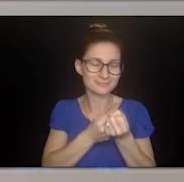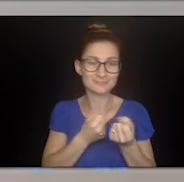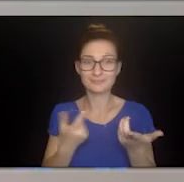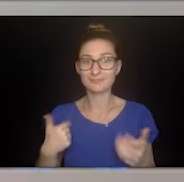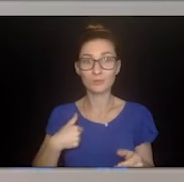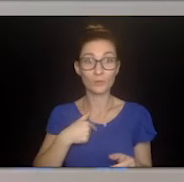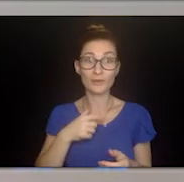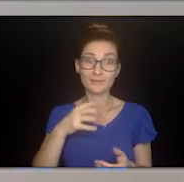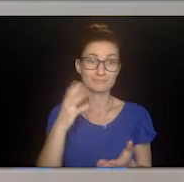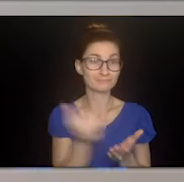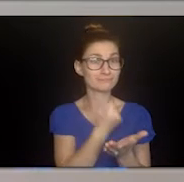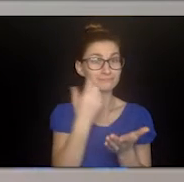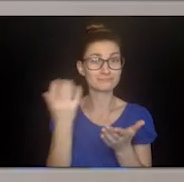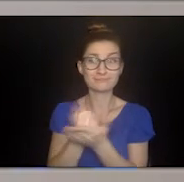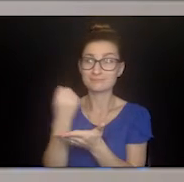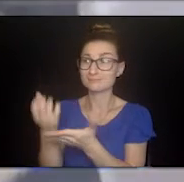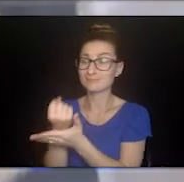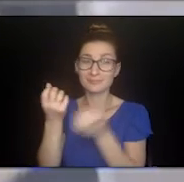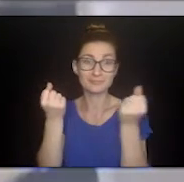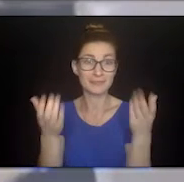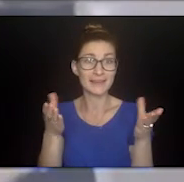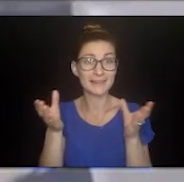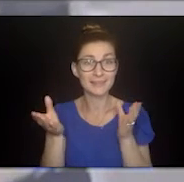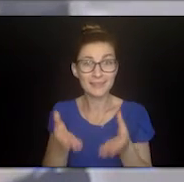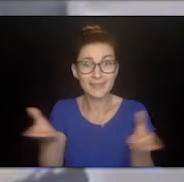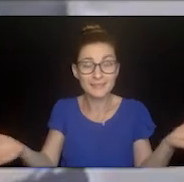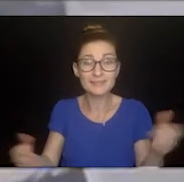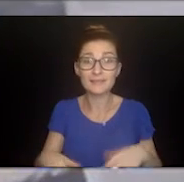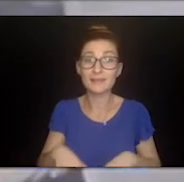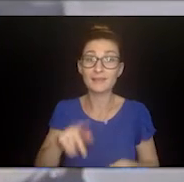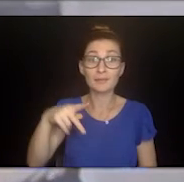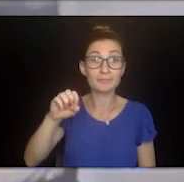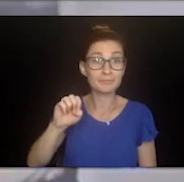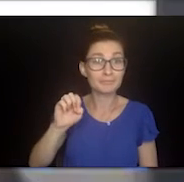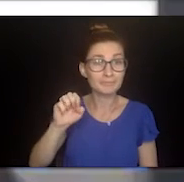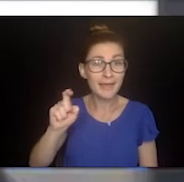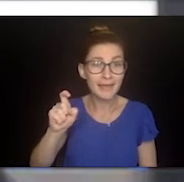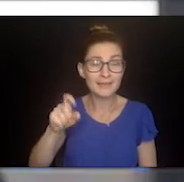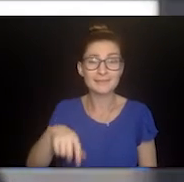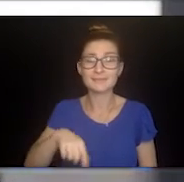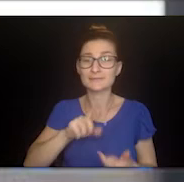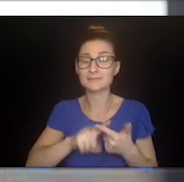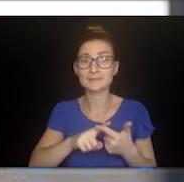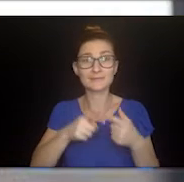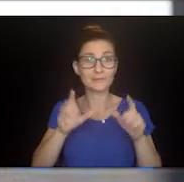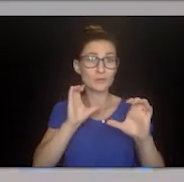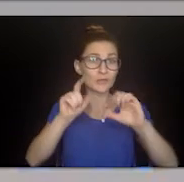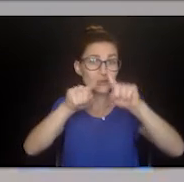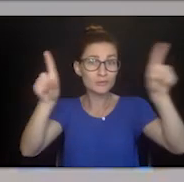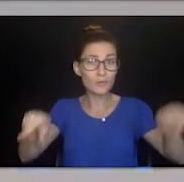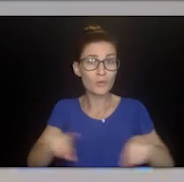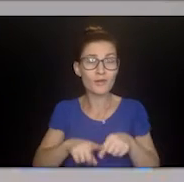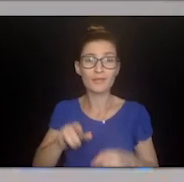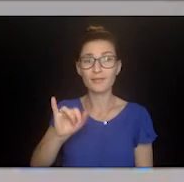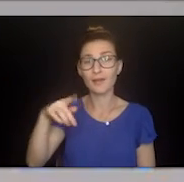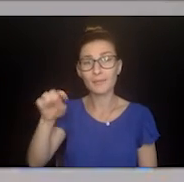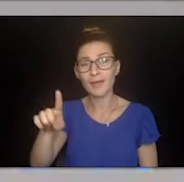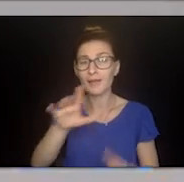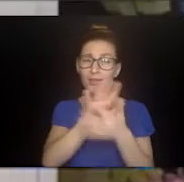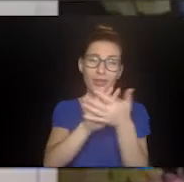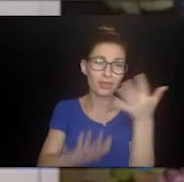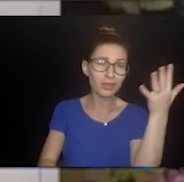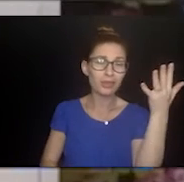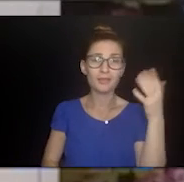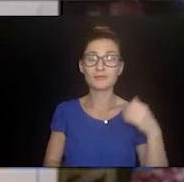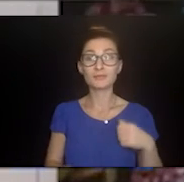communication. We tried so many different things, communication boards, PECs, the iPad, not really interested in. I've always felt there's a lot